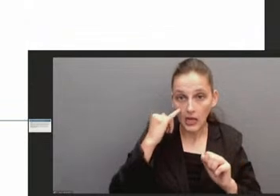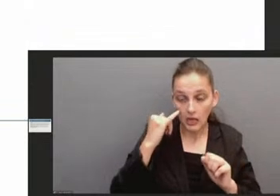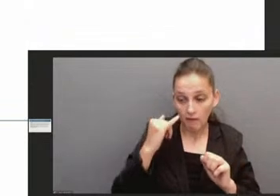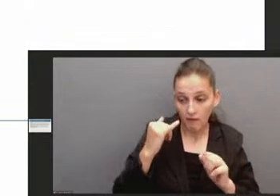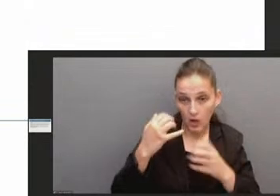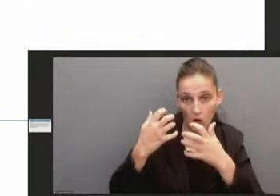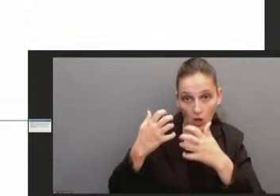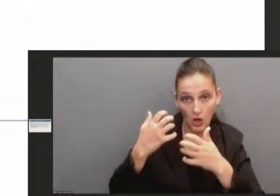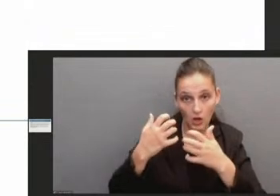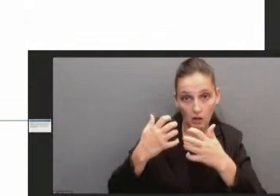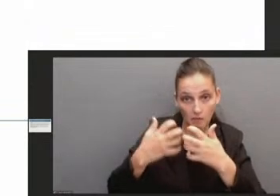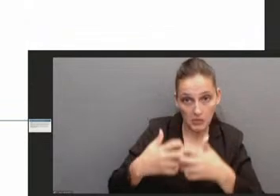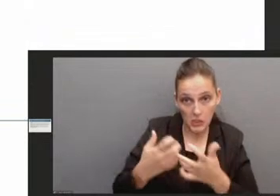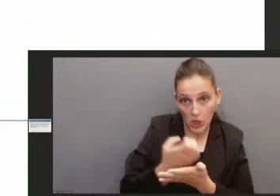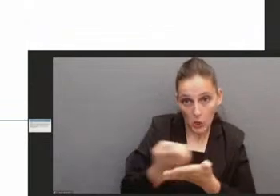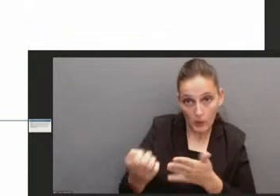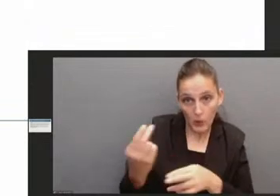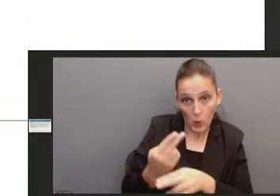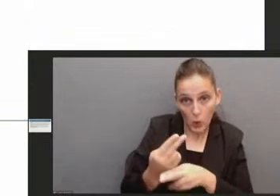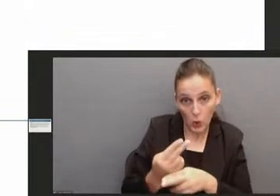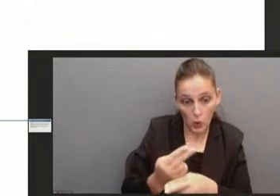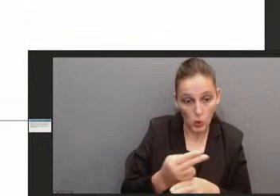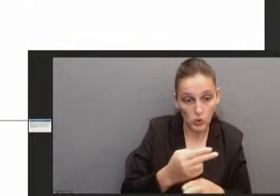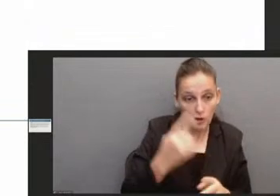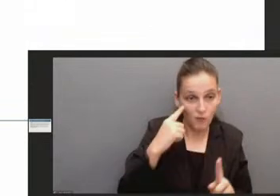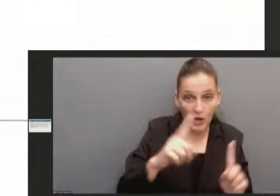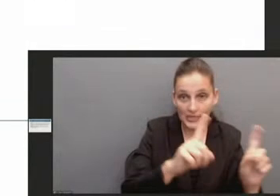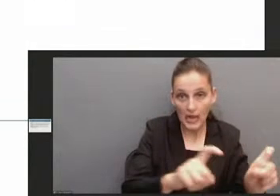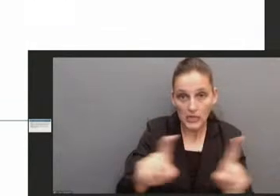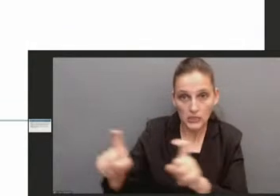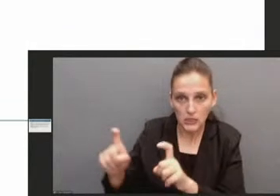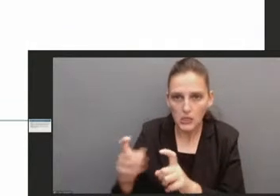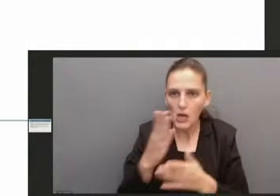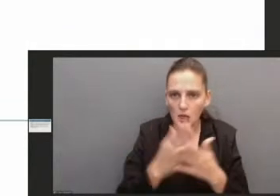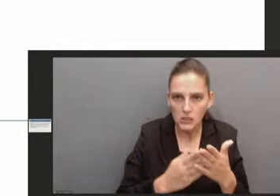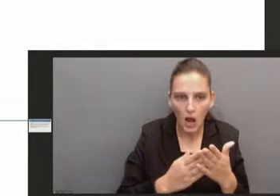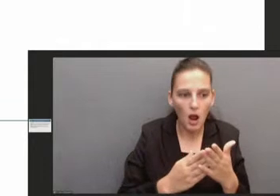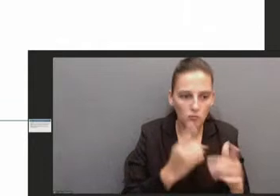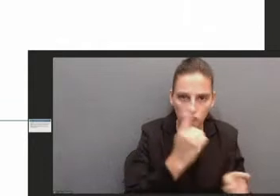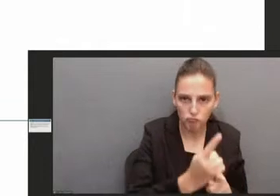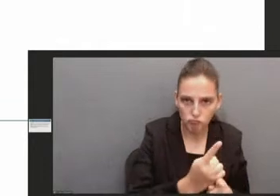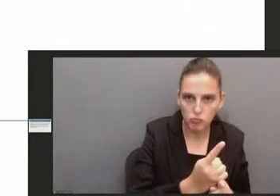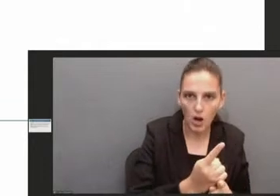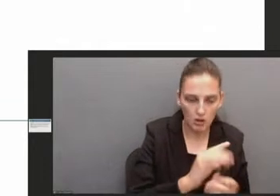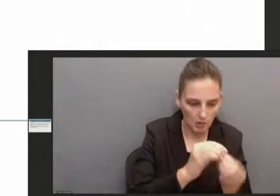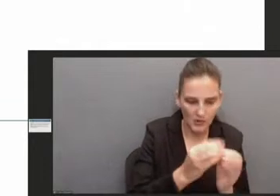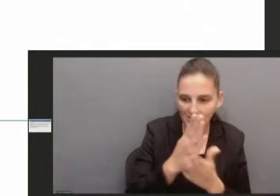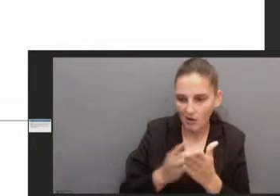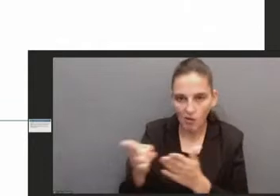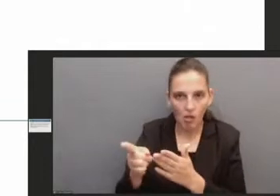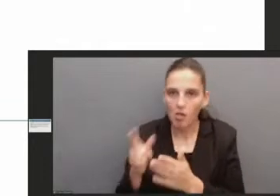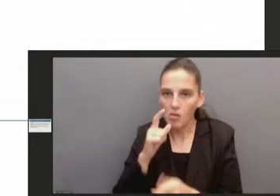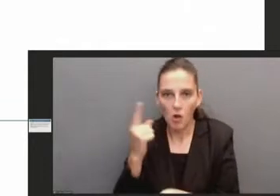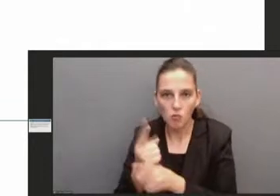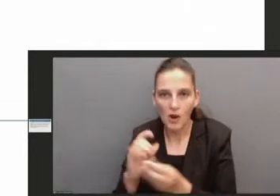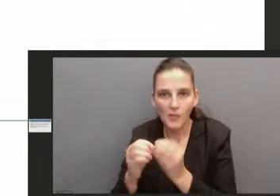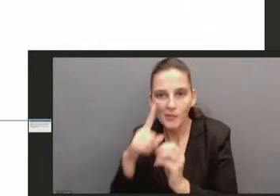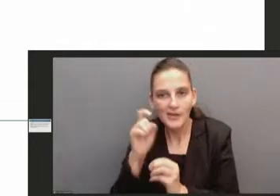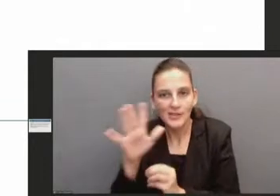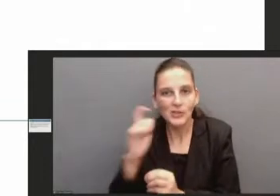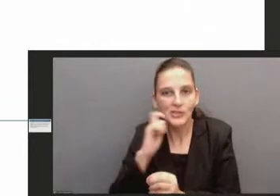may be less than accurate on certain populations. And this really needs to be an active process for protocols,